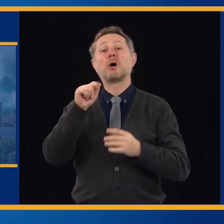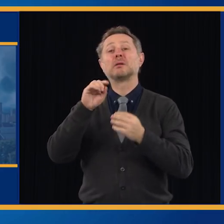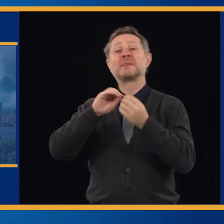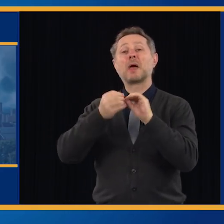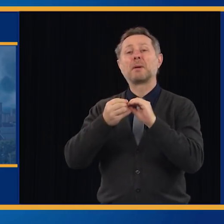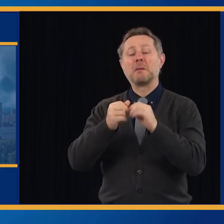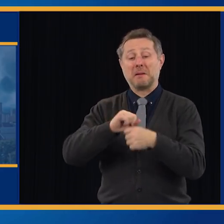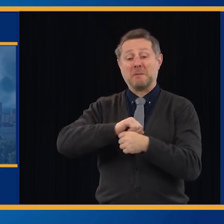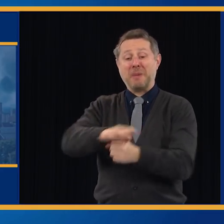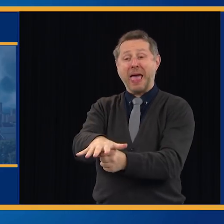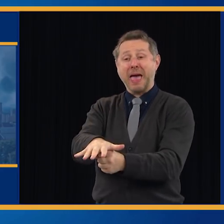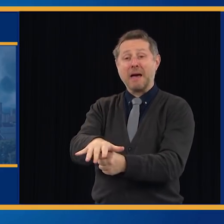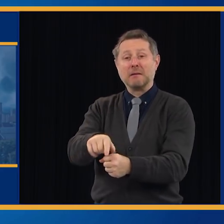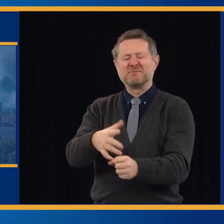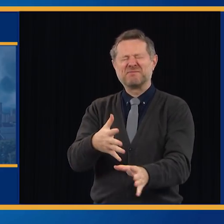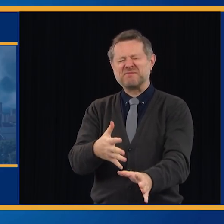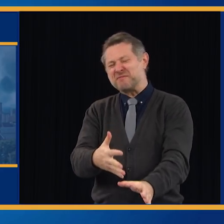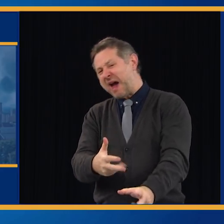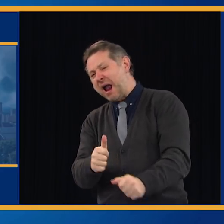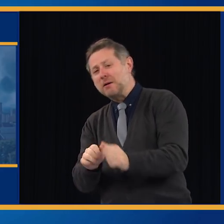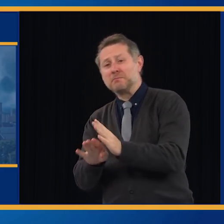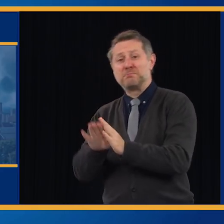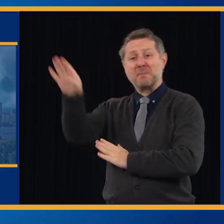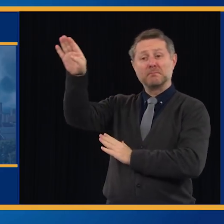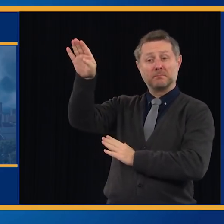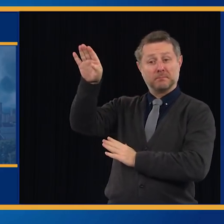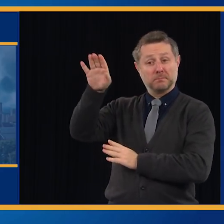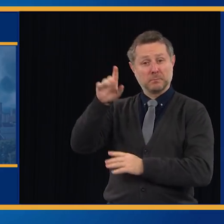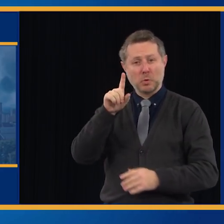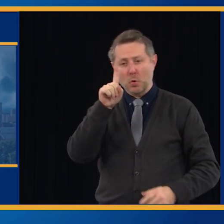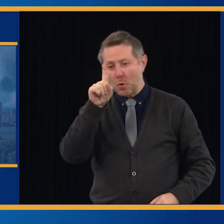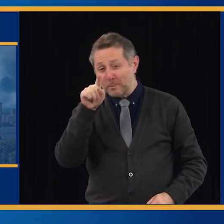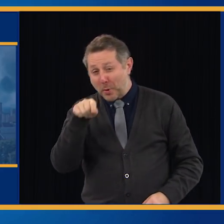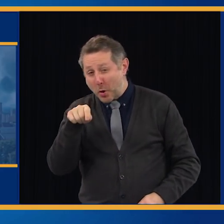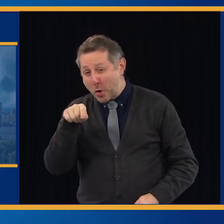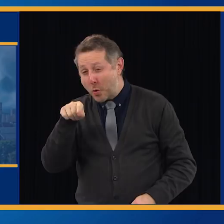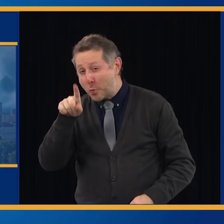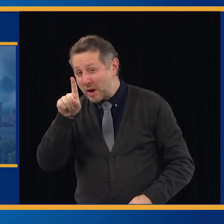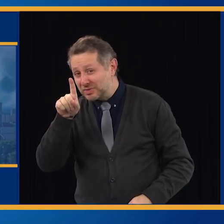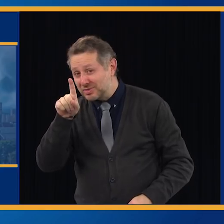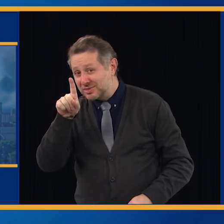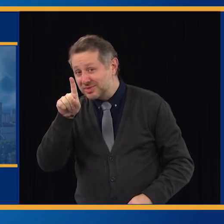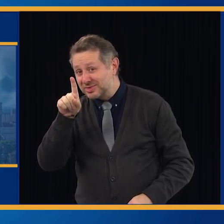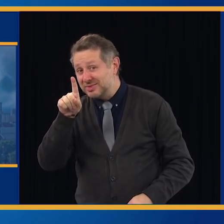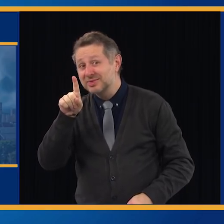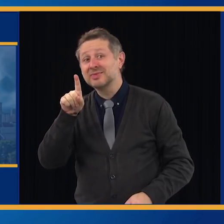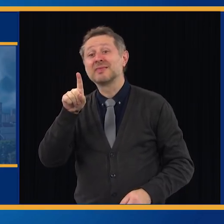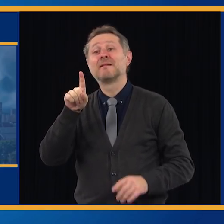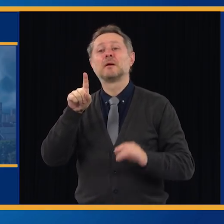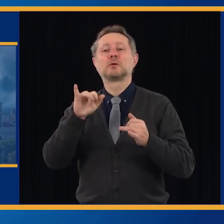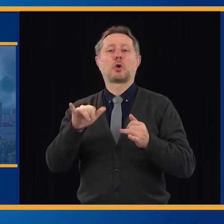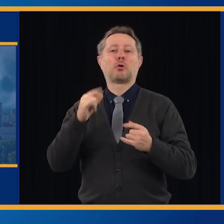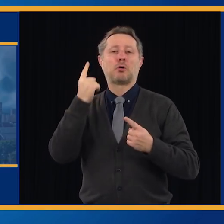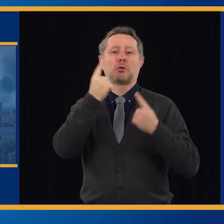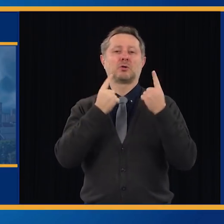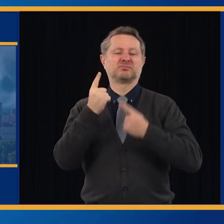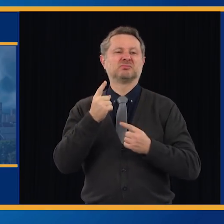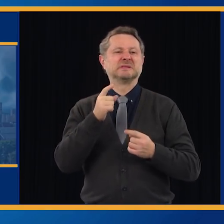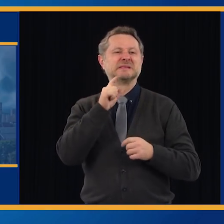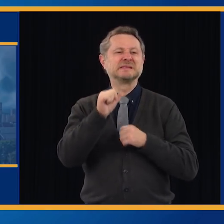virus hits 1.1, those are danger signs. We know